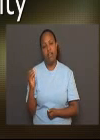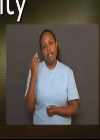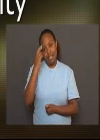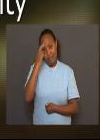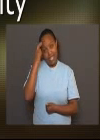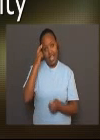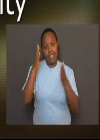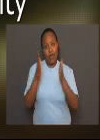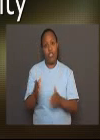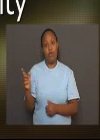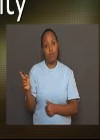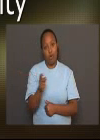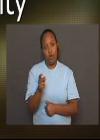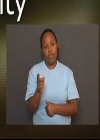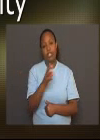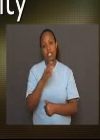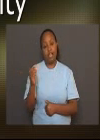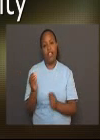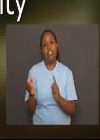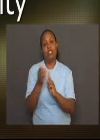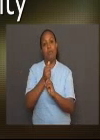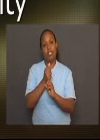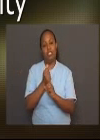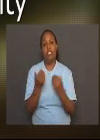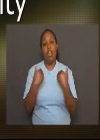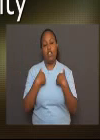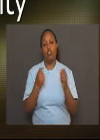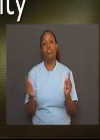reasoning, and objectivity.